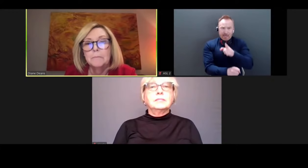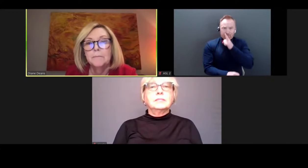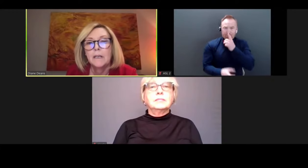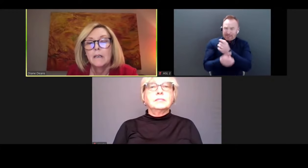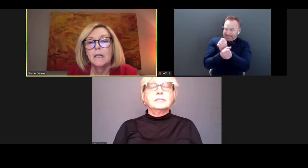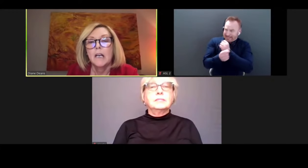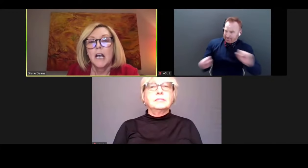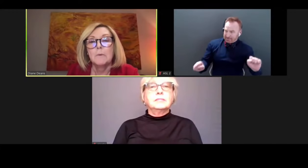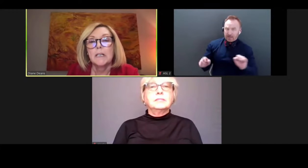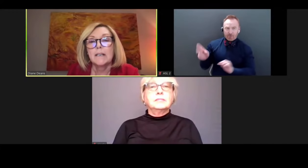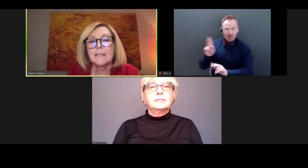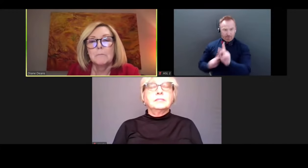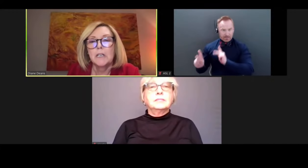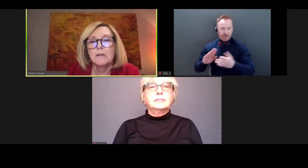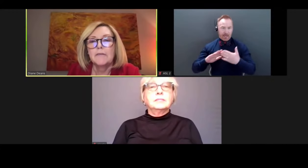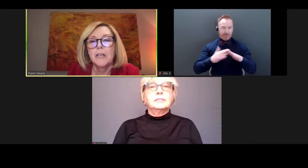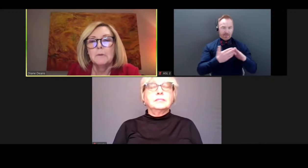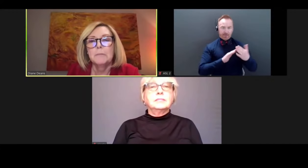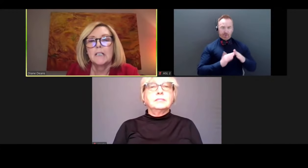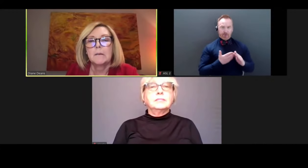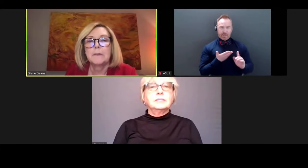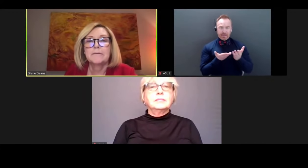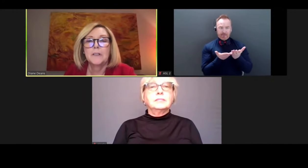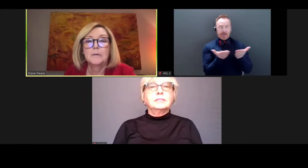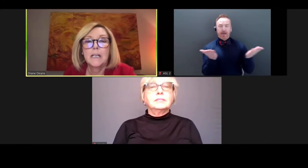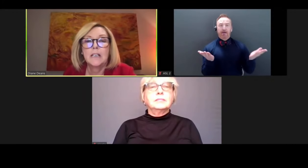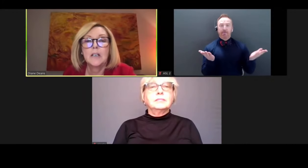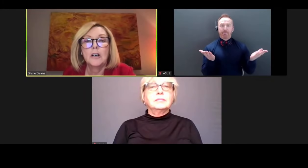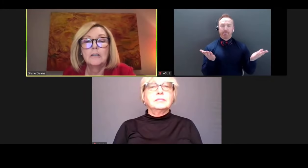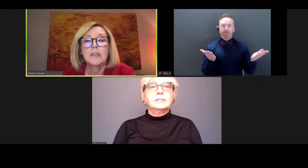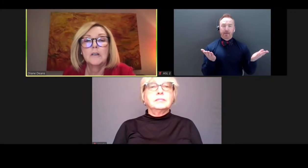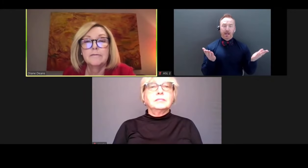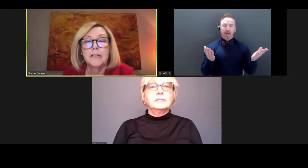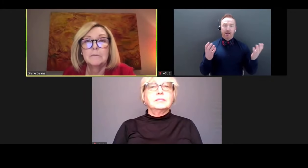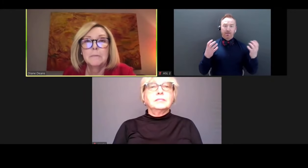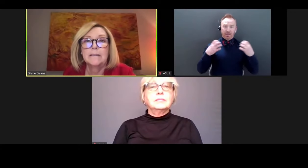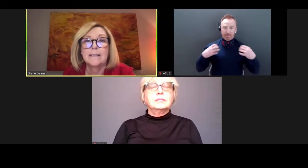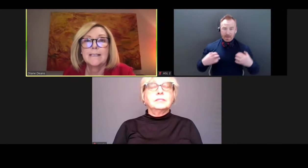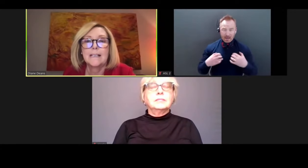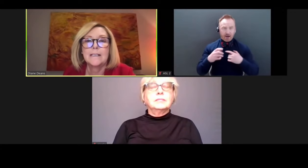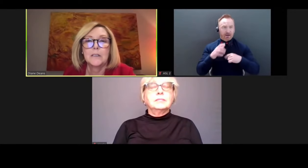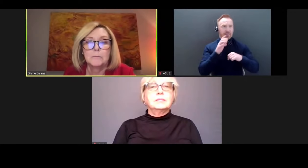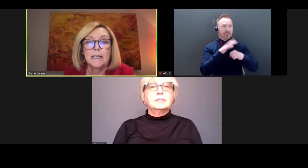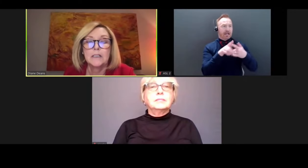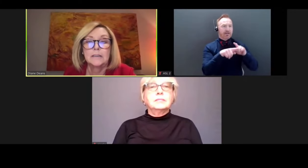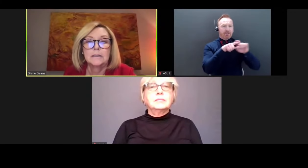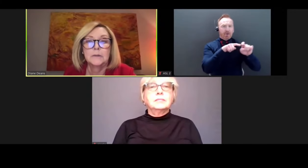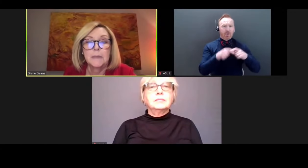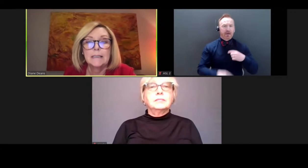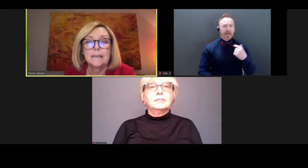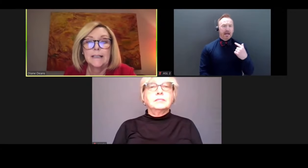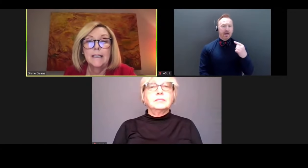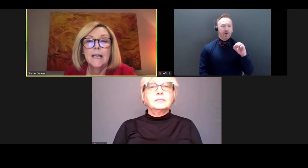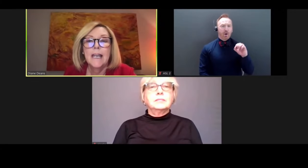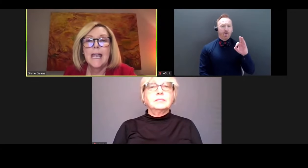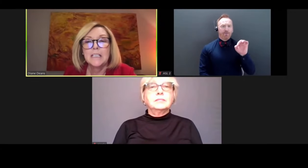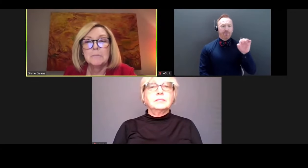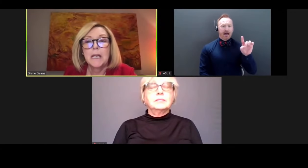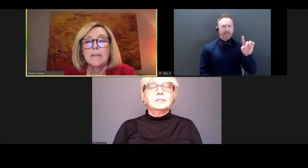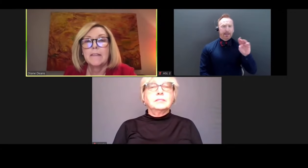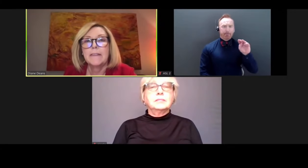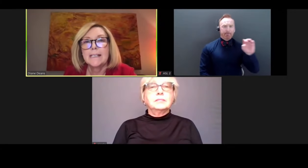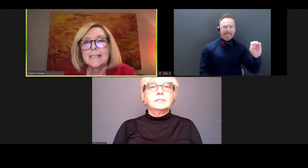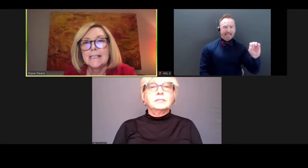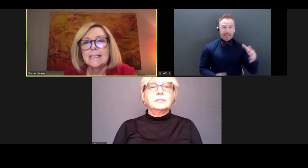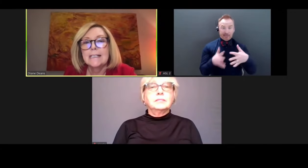them. I want to ask the mayor if he will pick up the phone and call GoFundMe in the States directly and